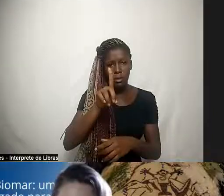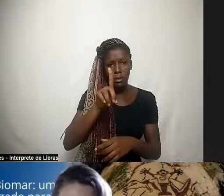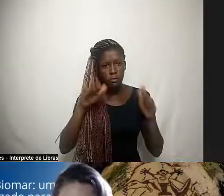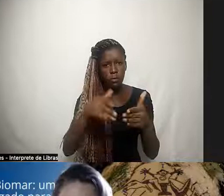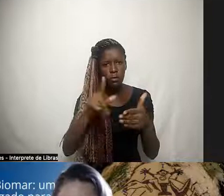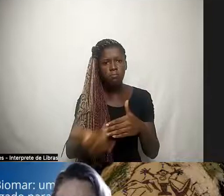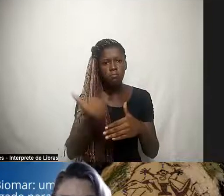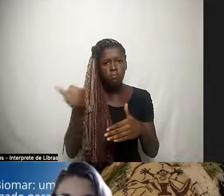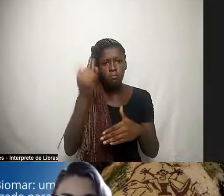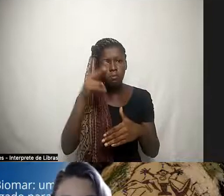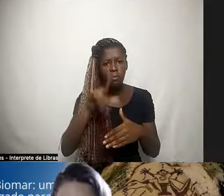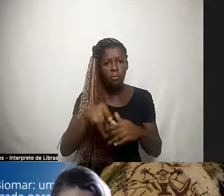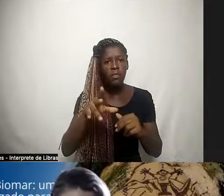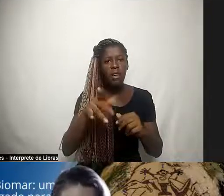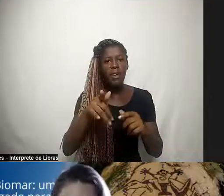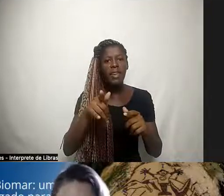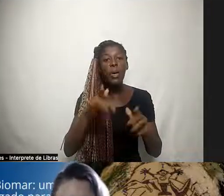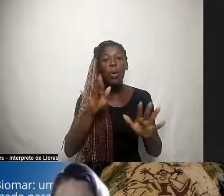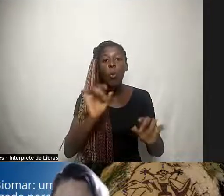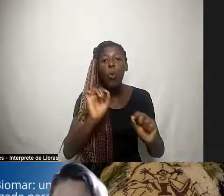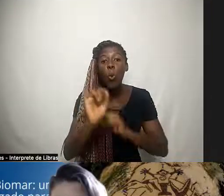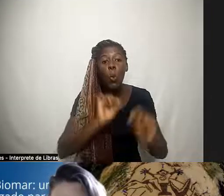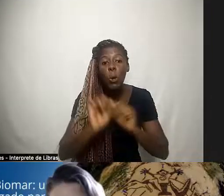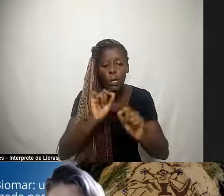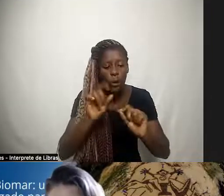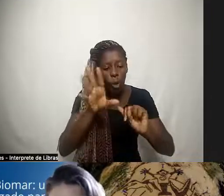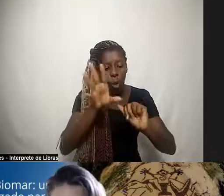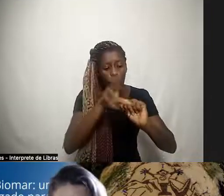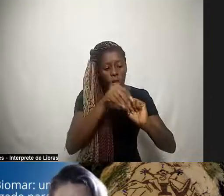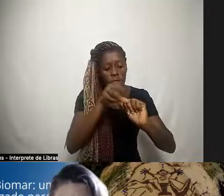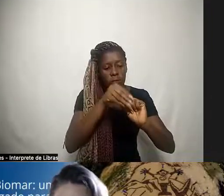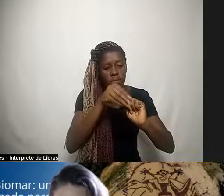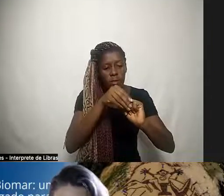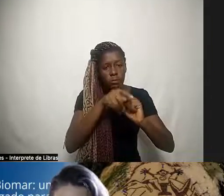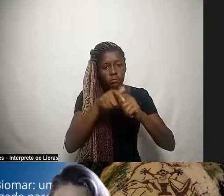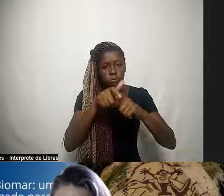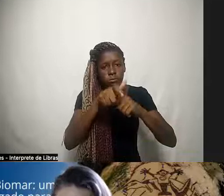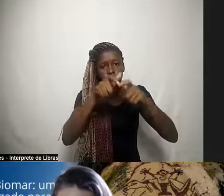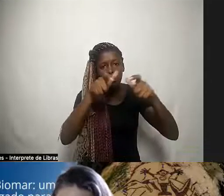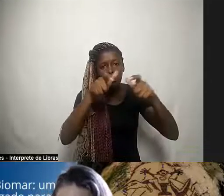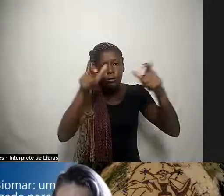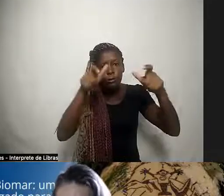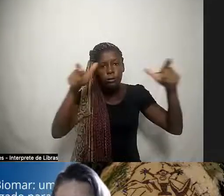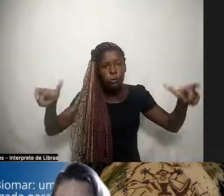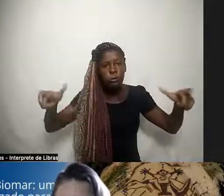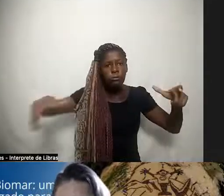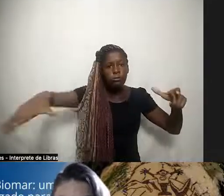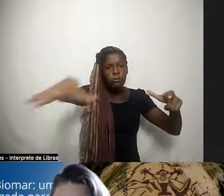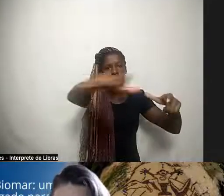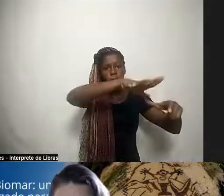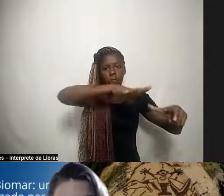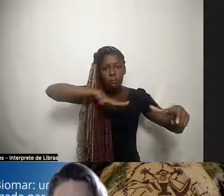that are really important, because they're going to multiply knowledge, they're going to multiply information, like